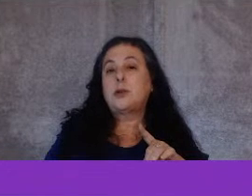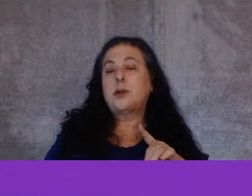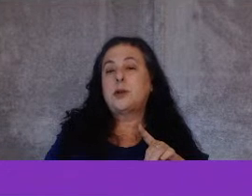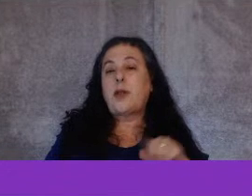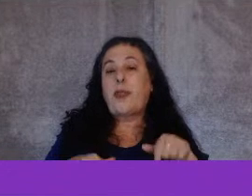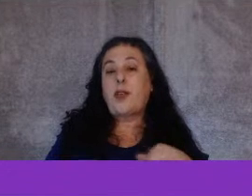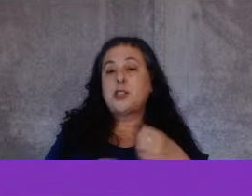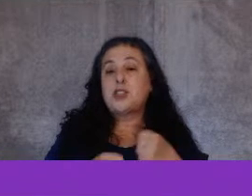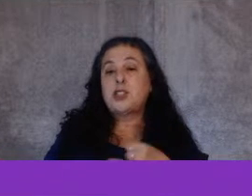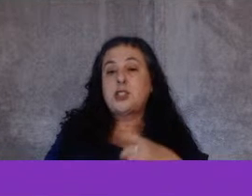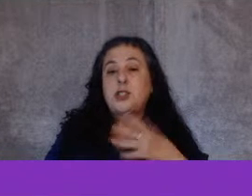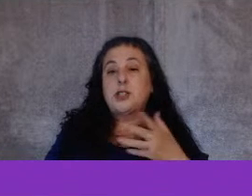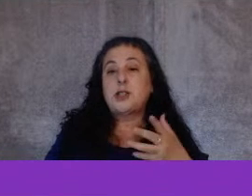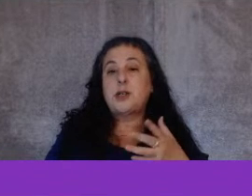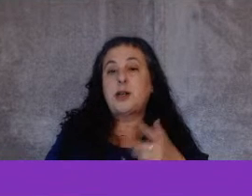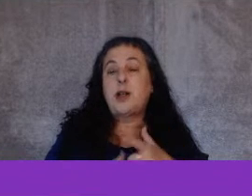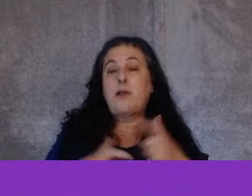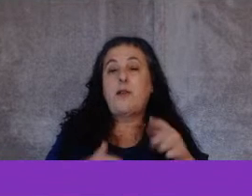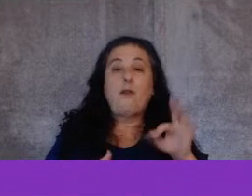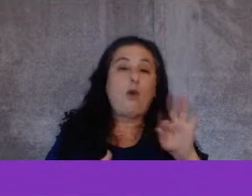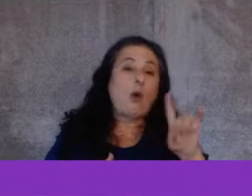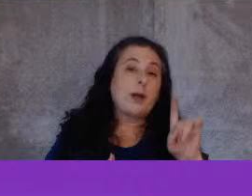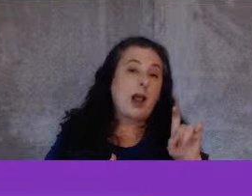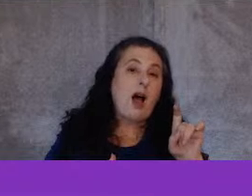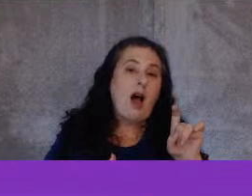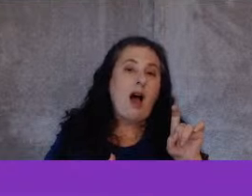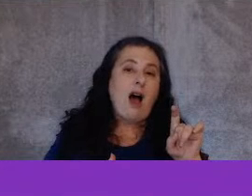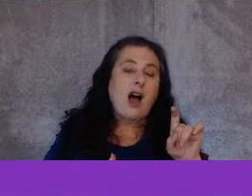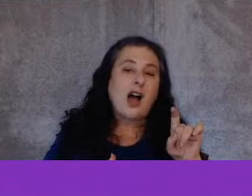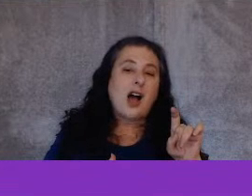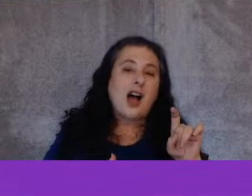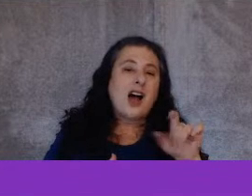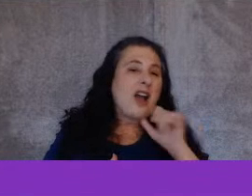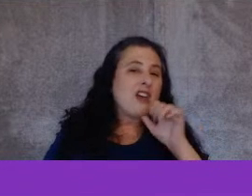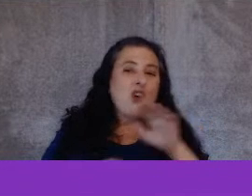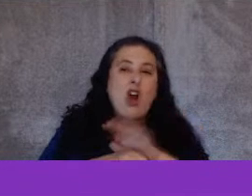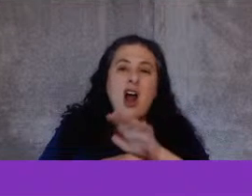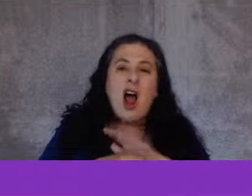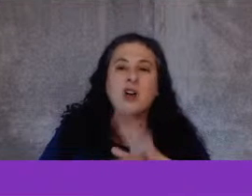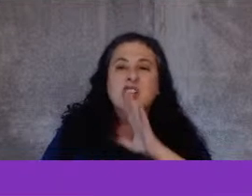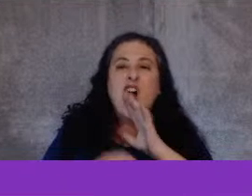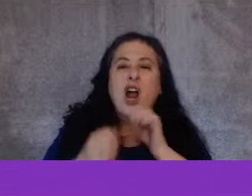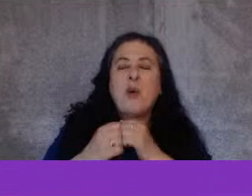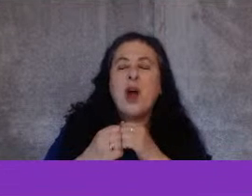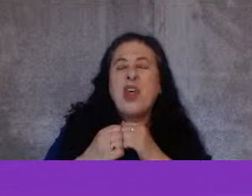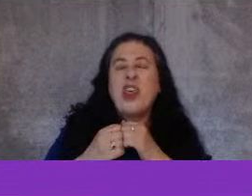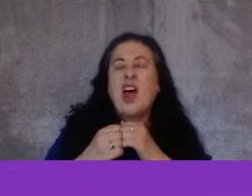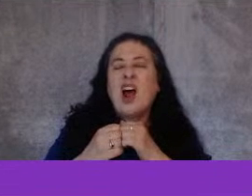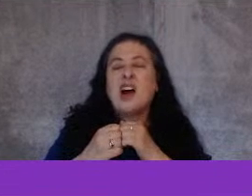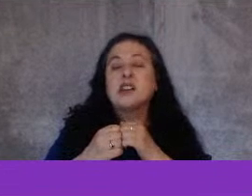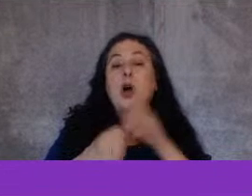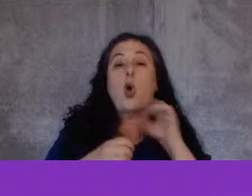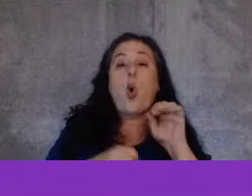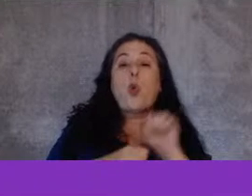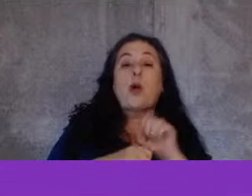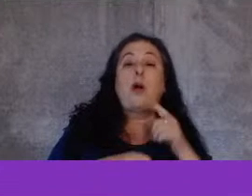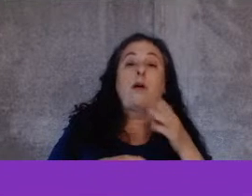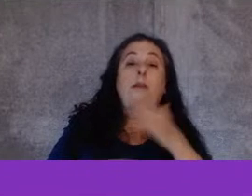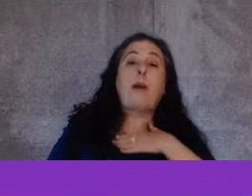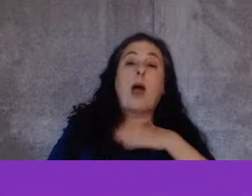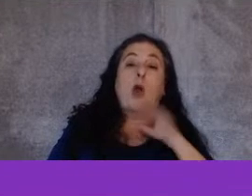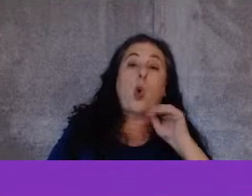this year there was, the big formula shortage, and Yes. I was talking with a coworker of mine,